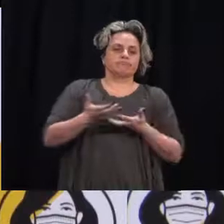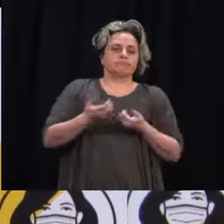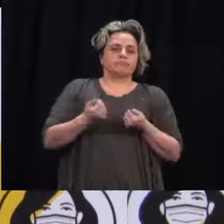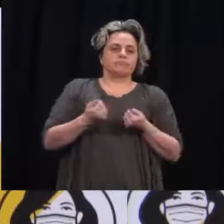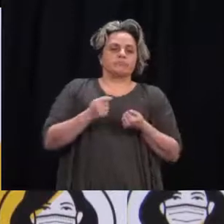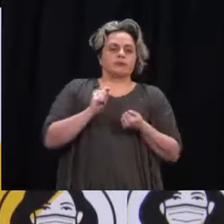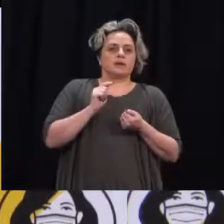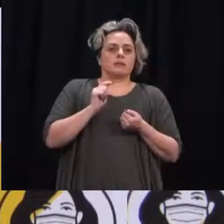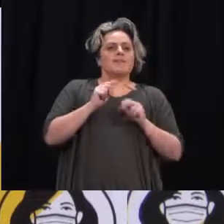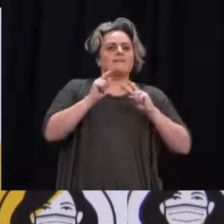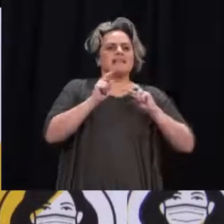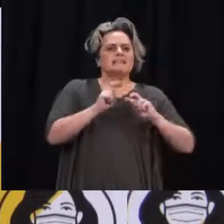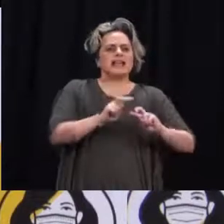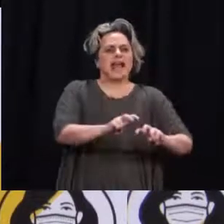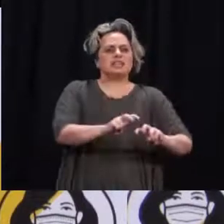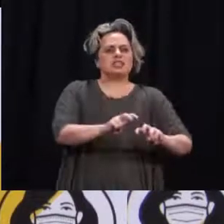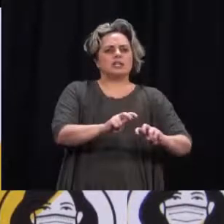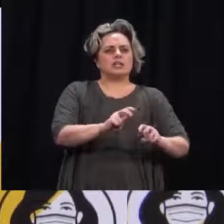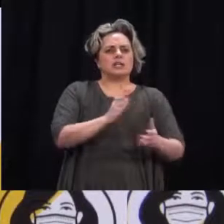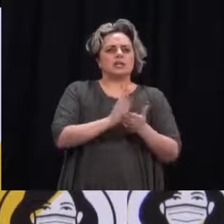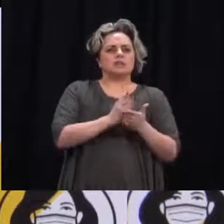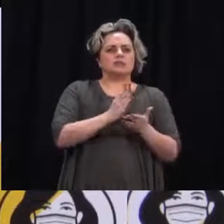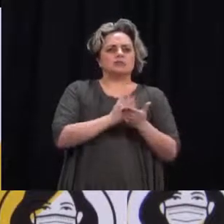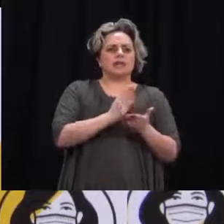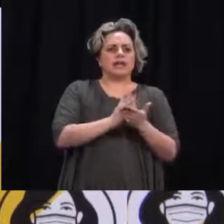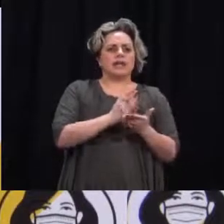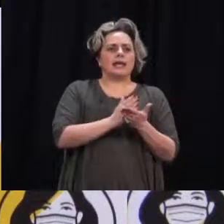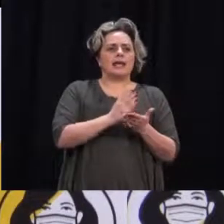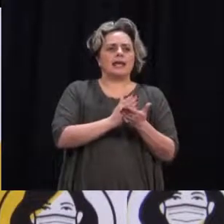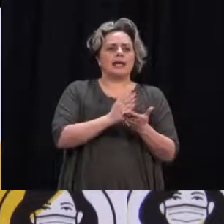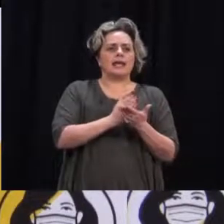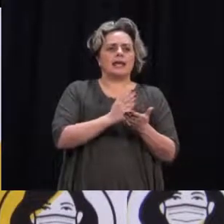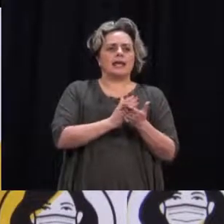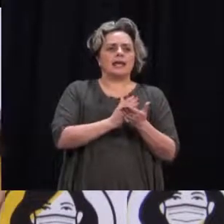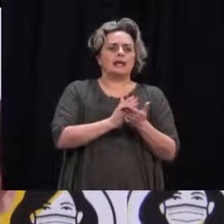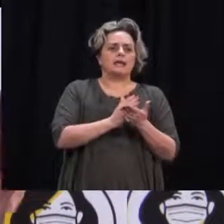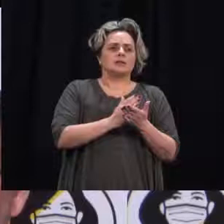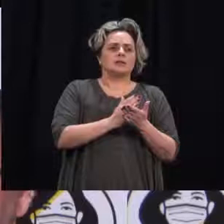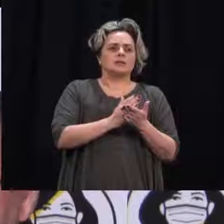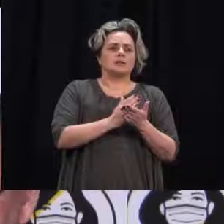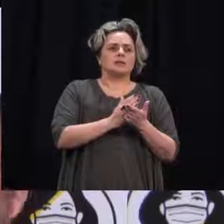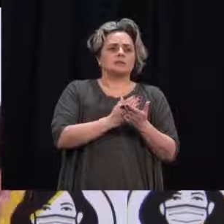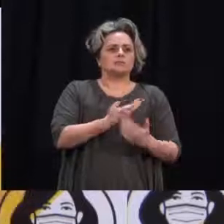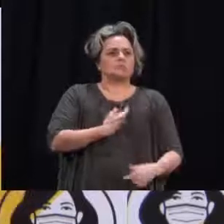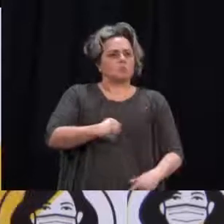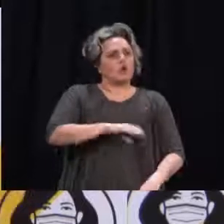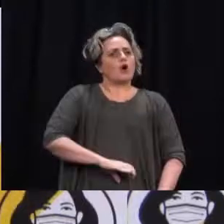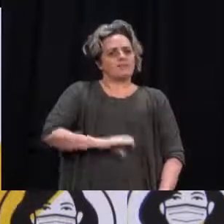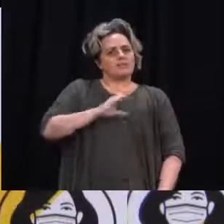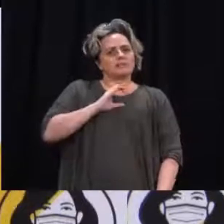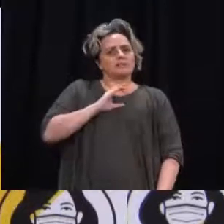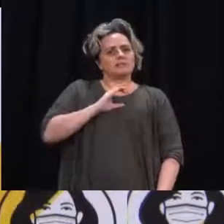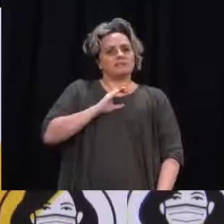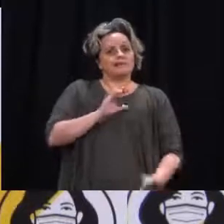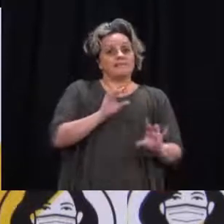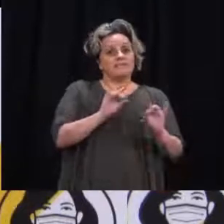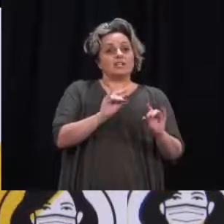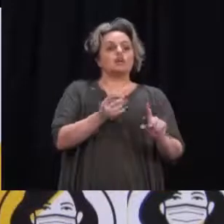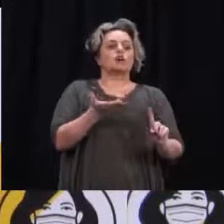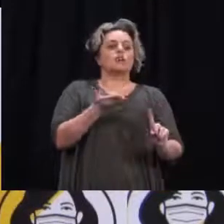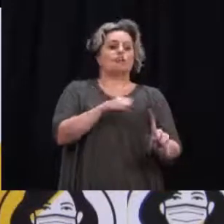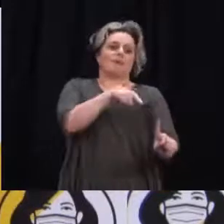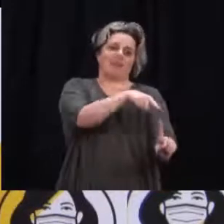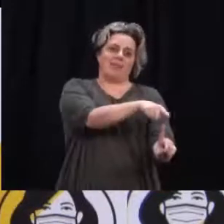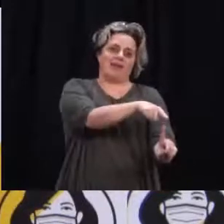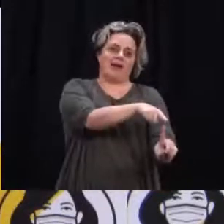source investigation is very much of secondary concern. We're very confident that that's where the infection came from and